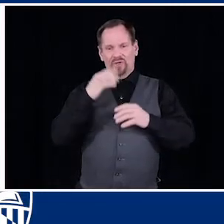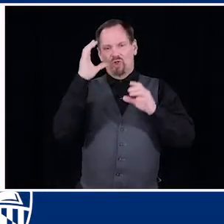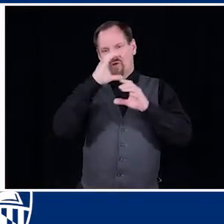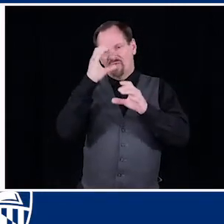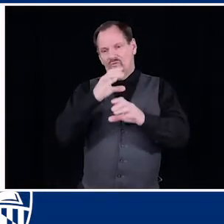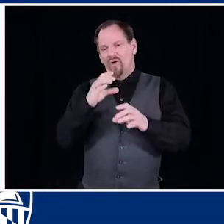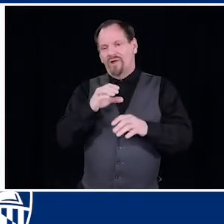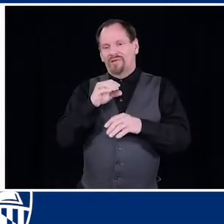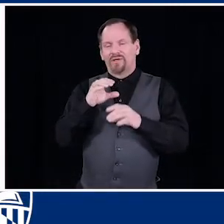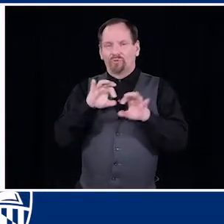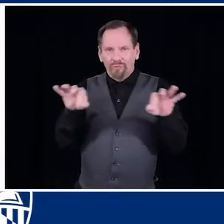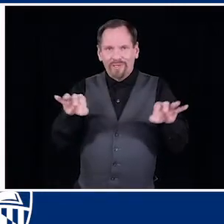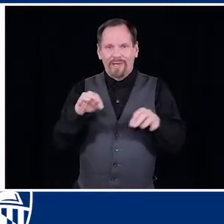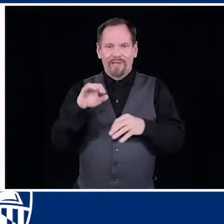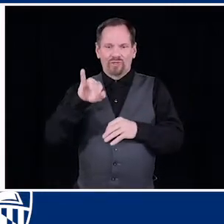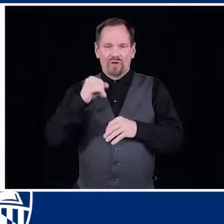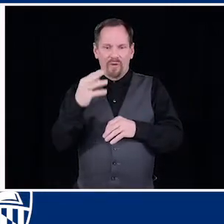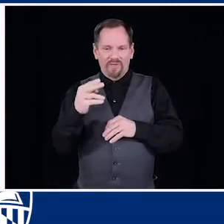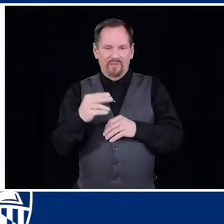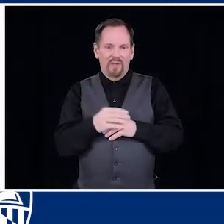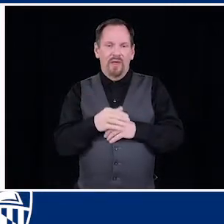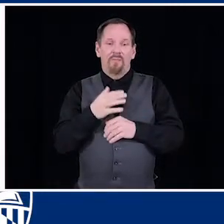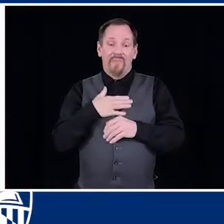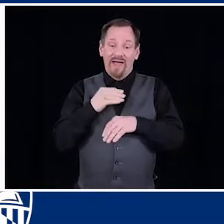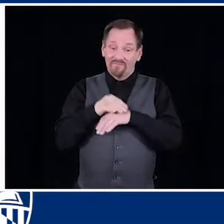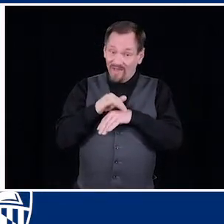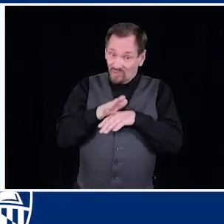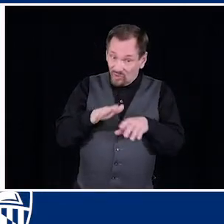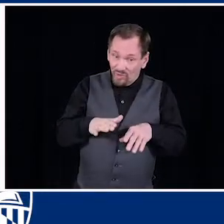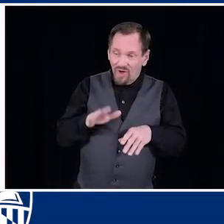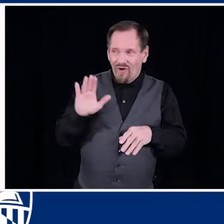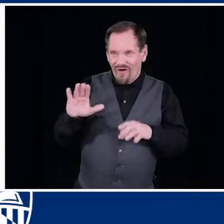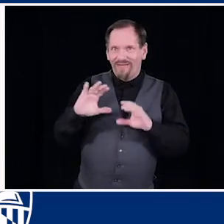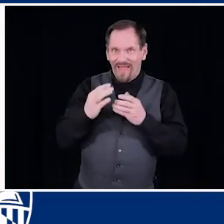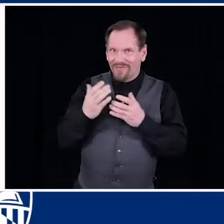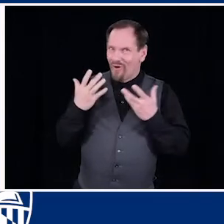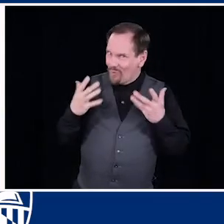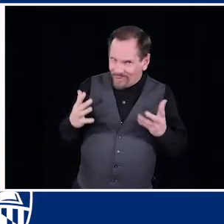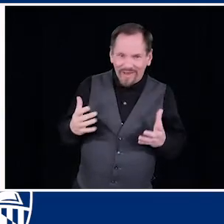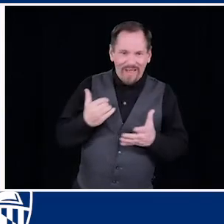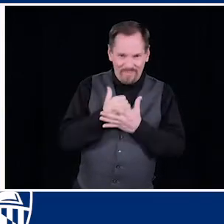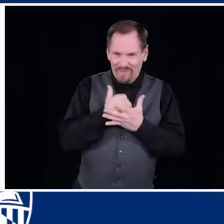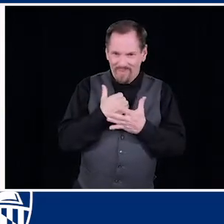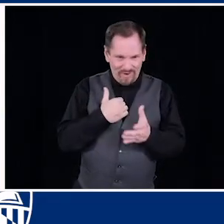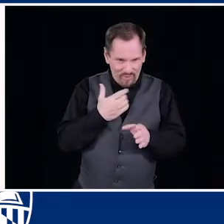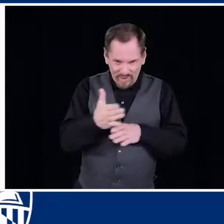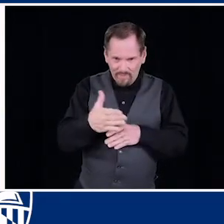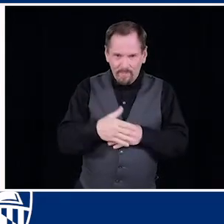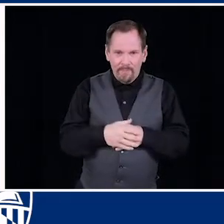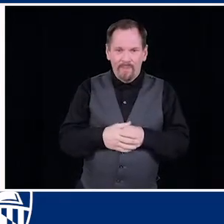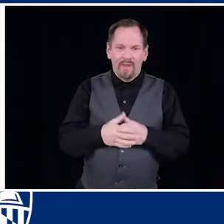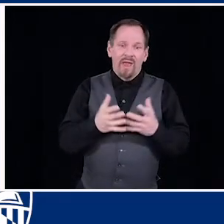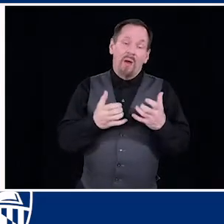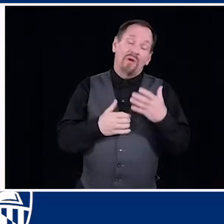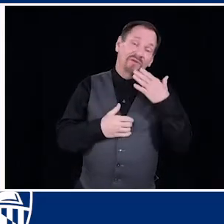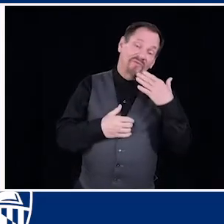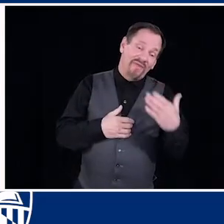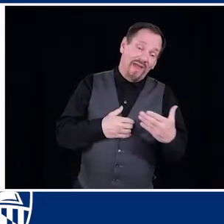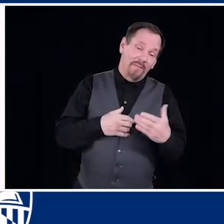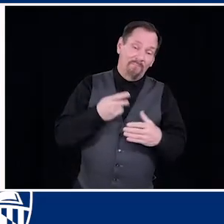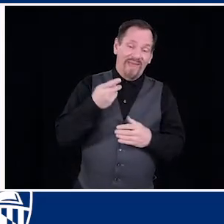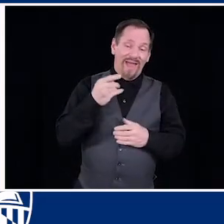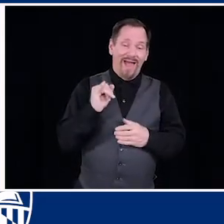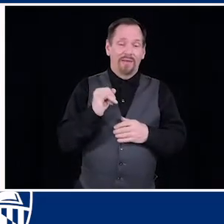and she served as both my advisor and my professor. Her timber class has already been useful in my career. I would like to sincerely thank